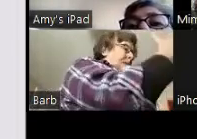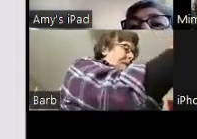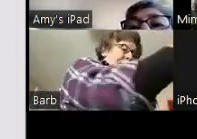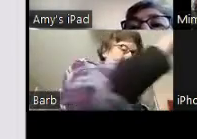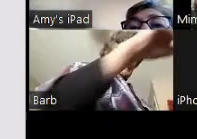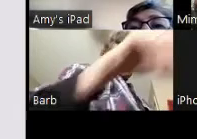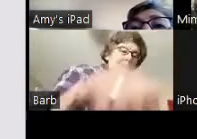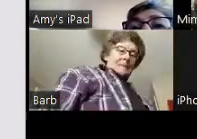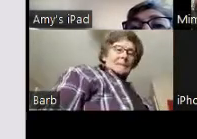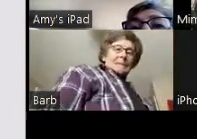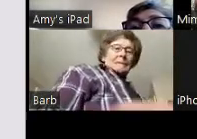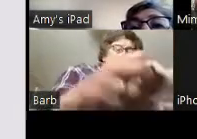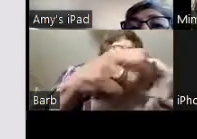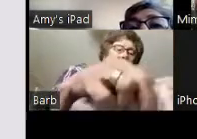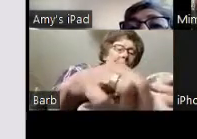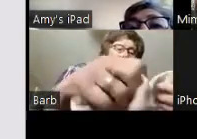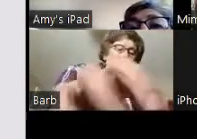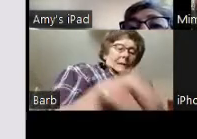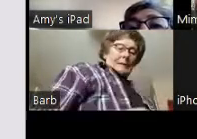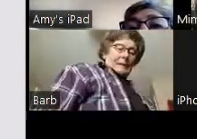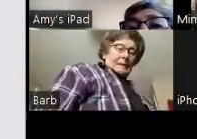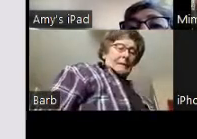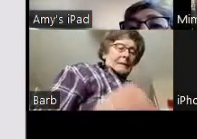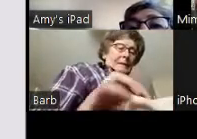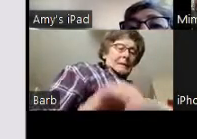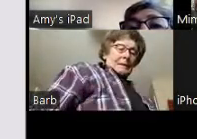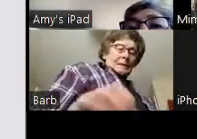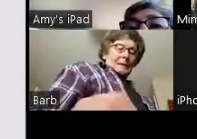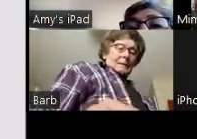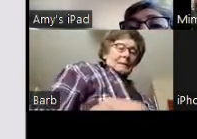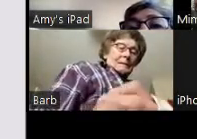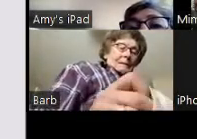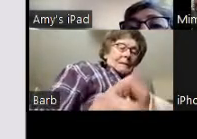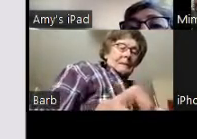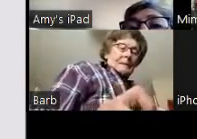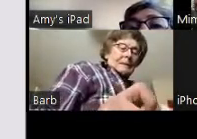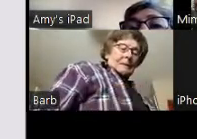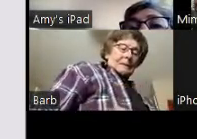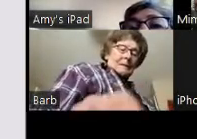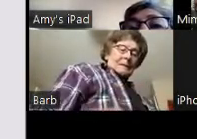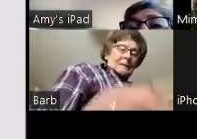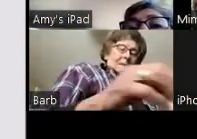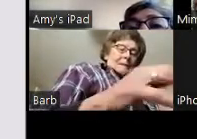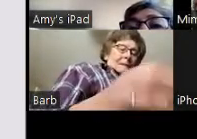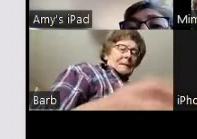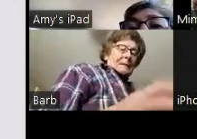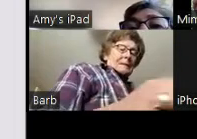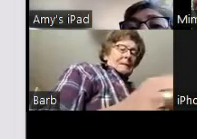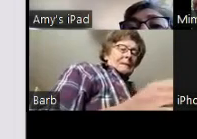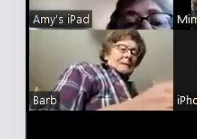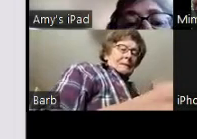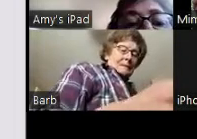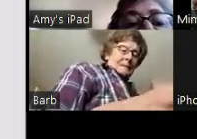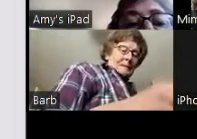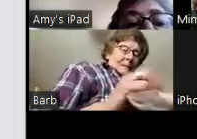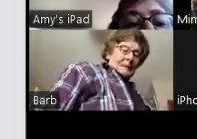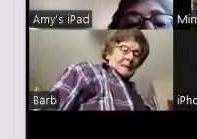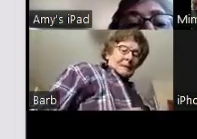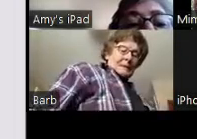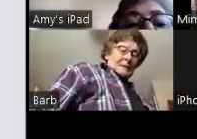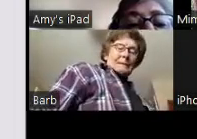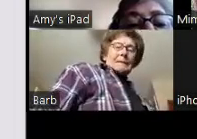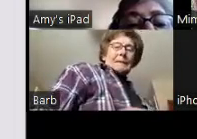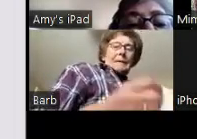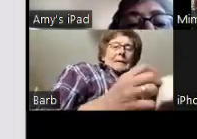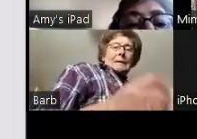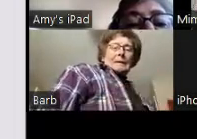I put the classes together for Lifestyle University, and I have no experience in this. But one interesting note,